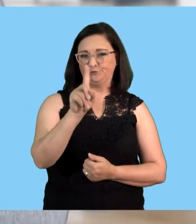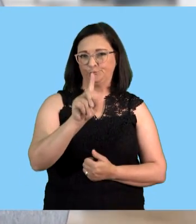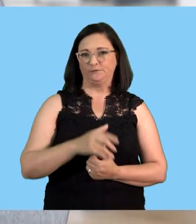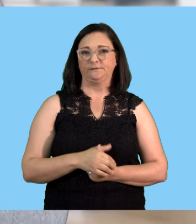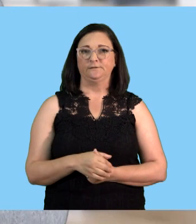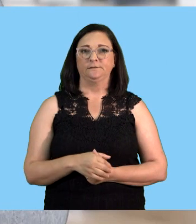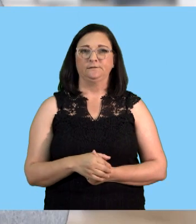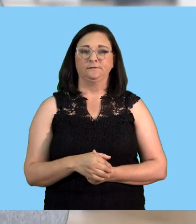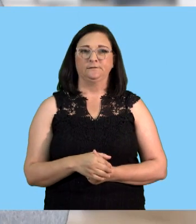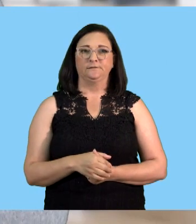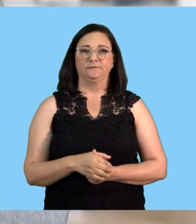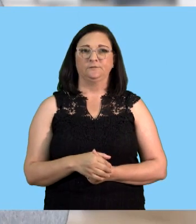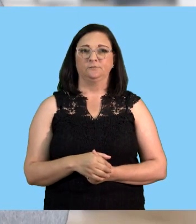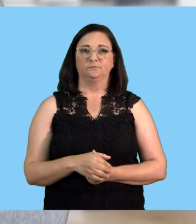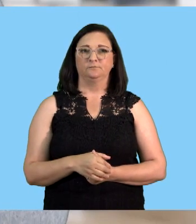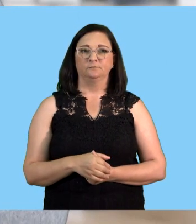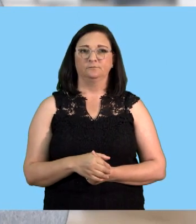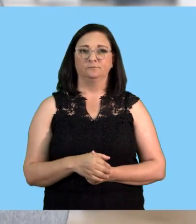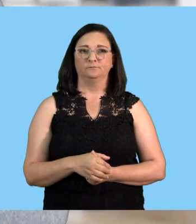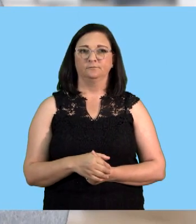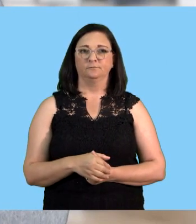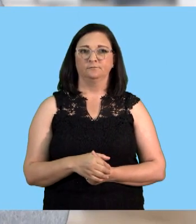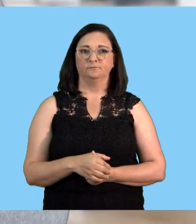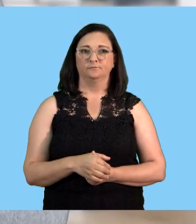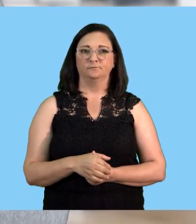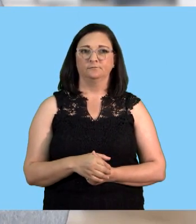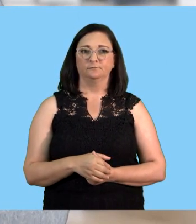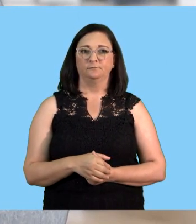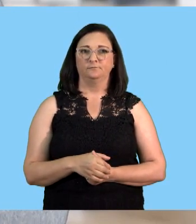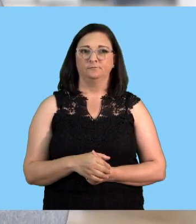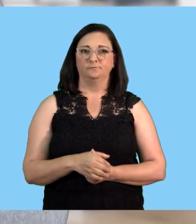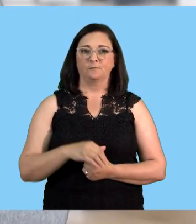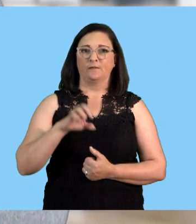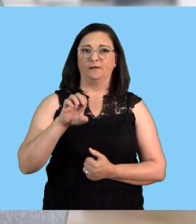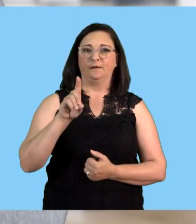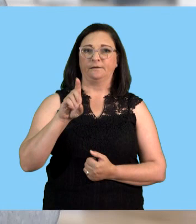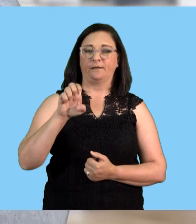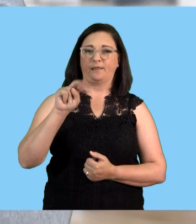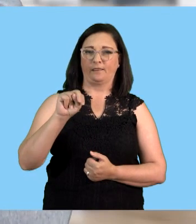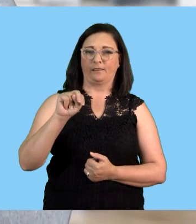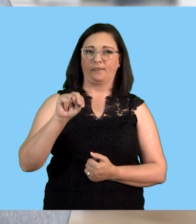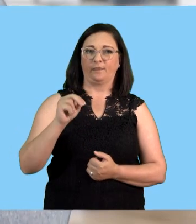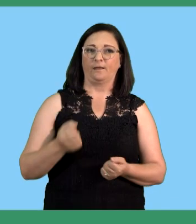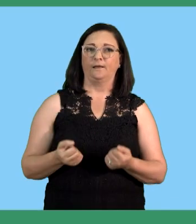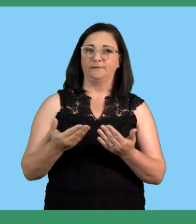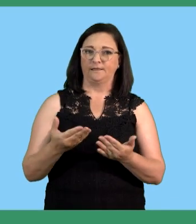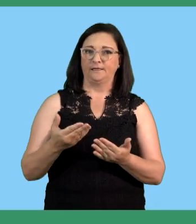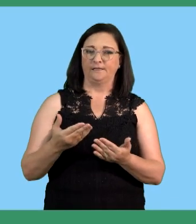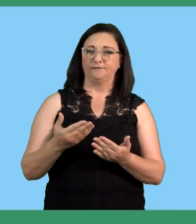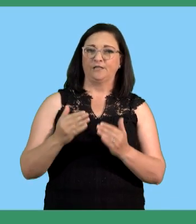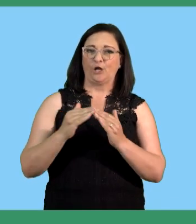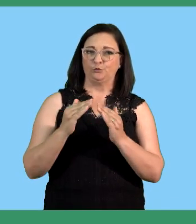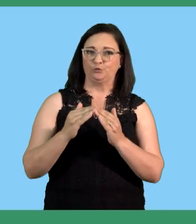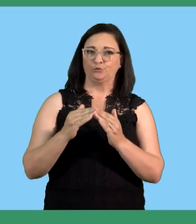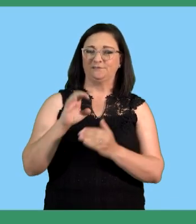The second question says, it's about Eden Guest House, e.g. The management of Eden